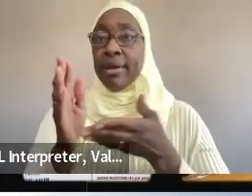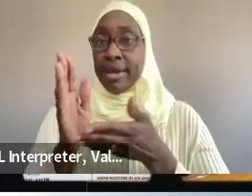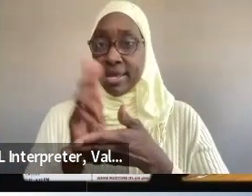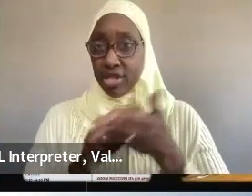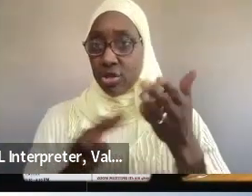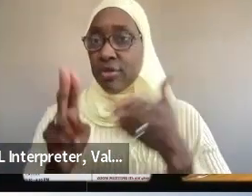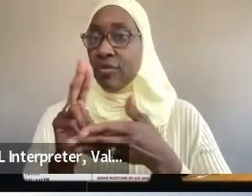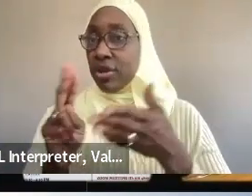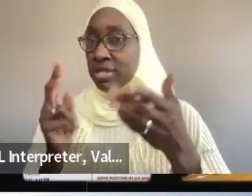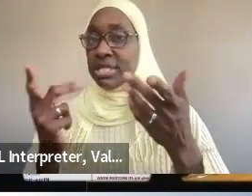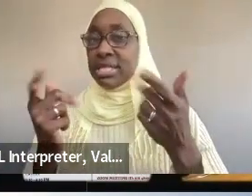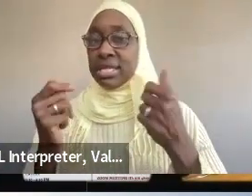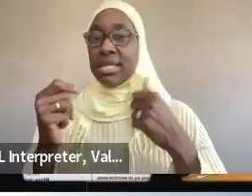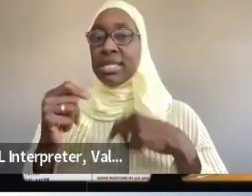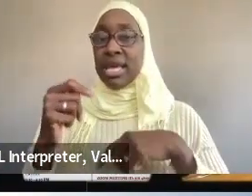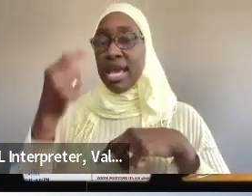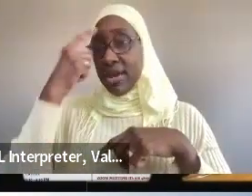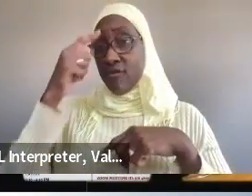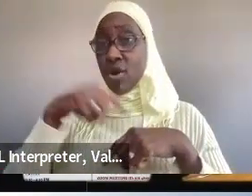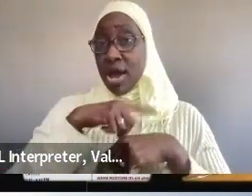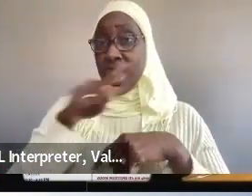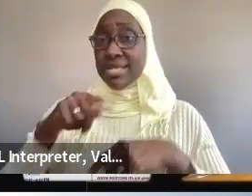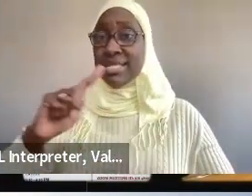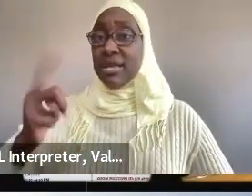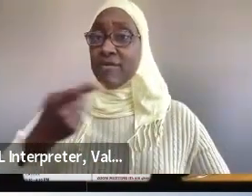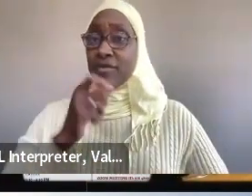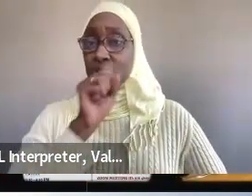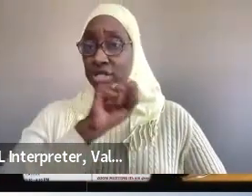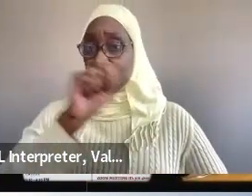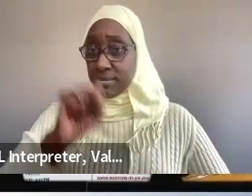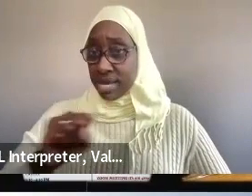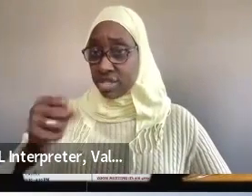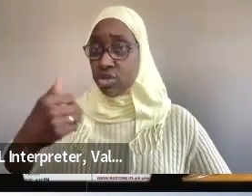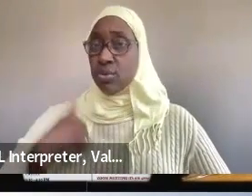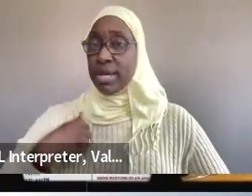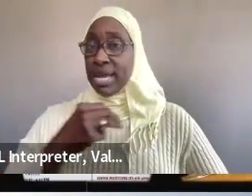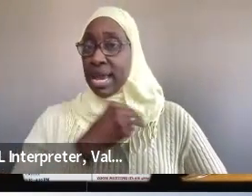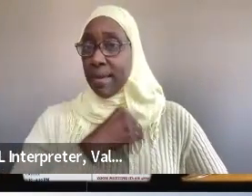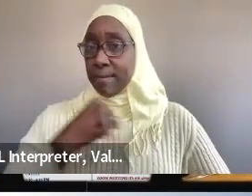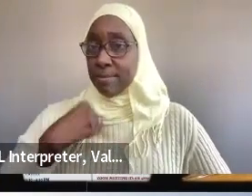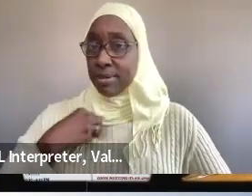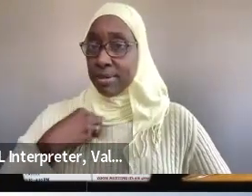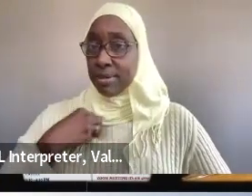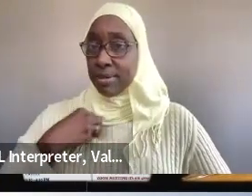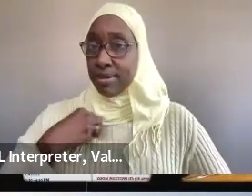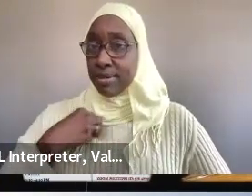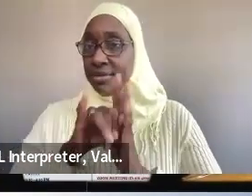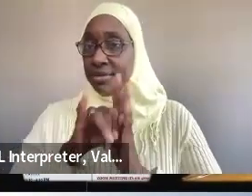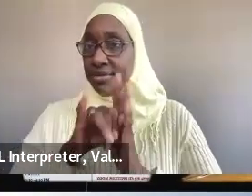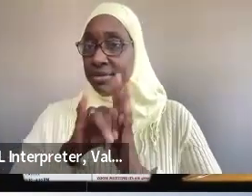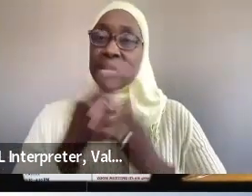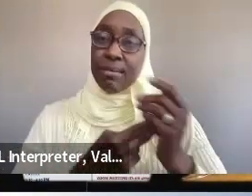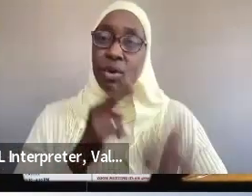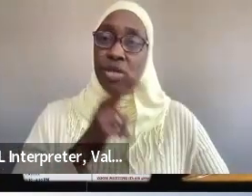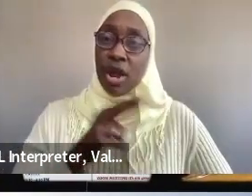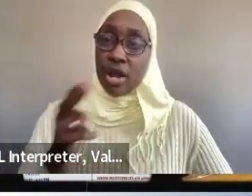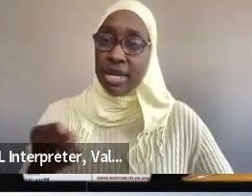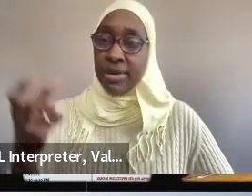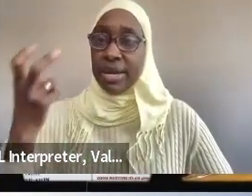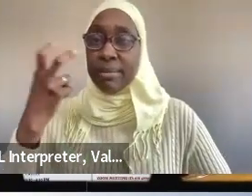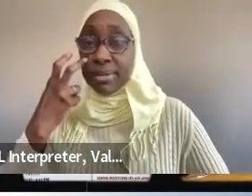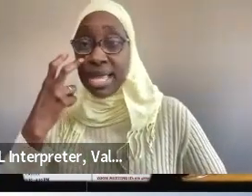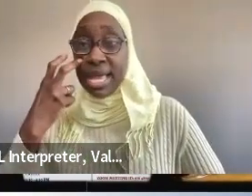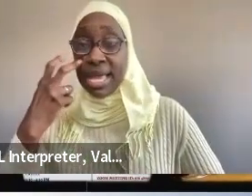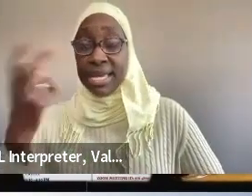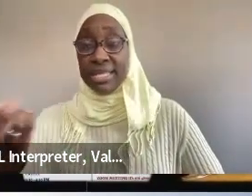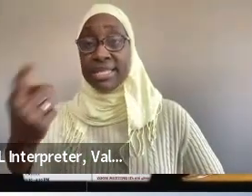us. This is like the first semester that we've had members that identify as both hard of hearing and blind. That's something we haven't had in the past. That was